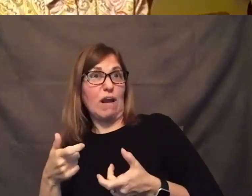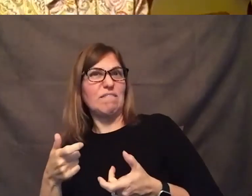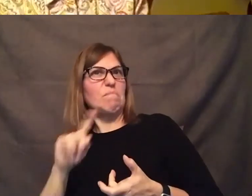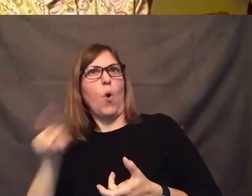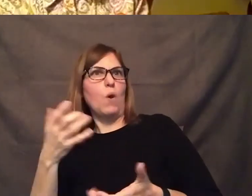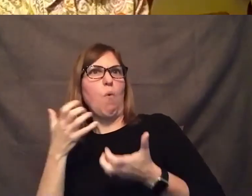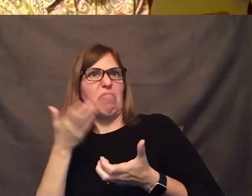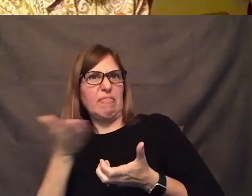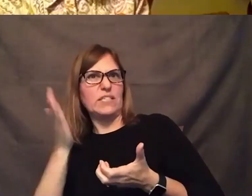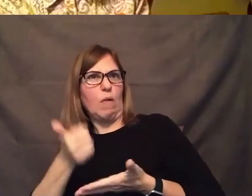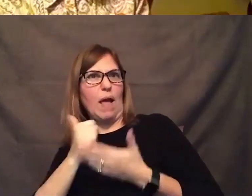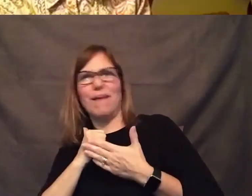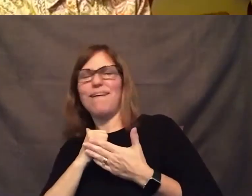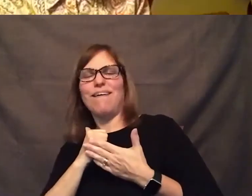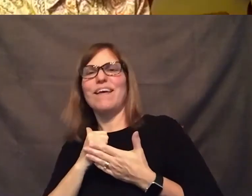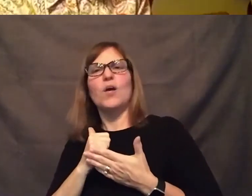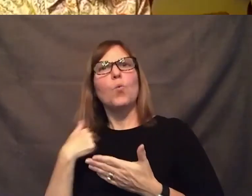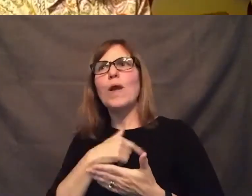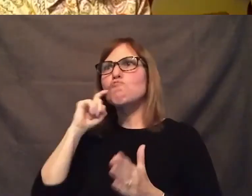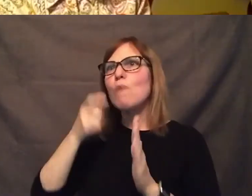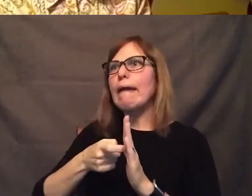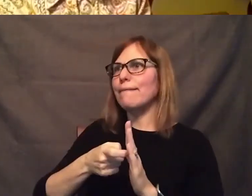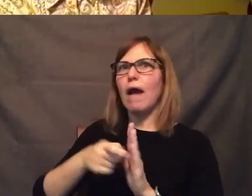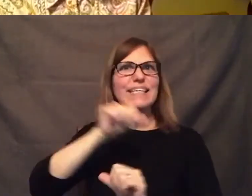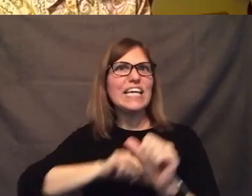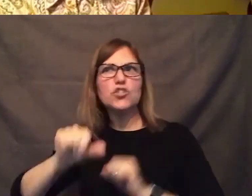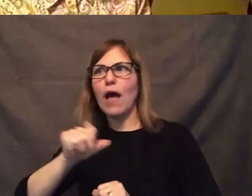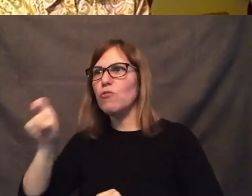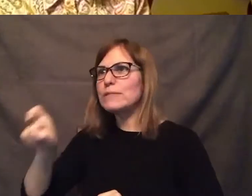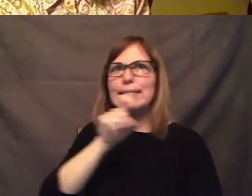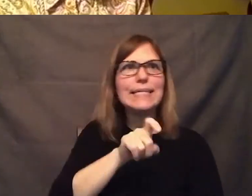each other's needs. Just very quickly, a modern